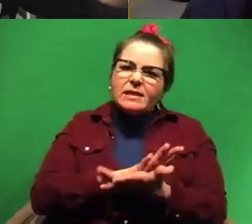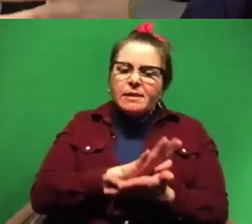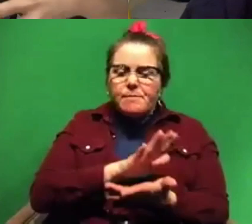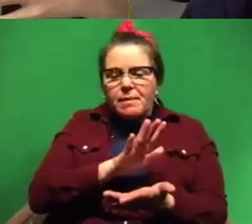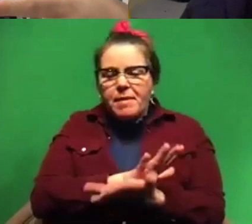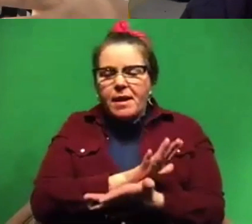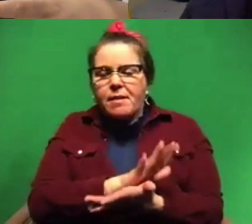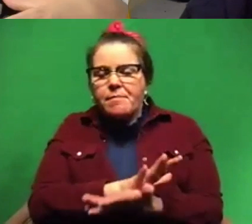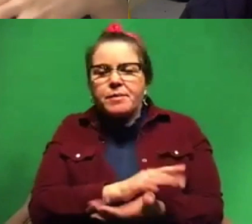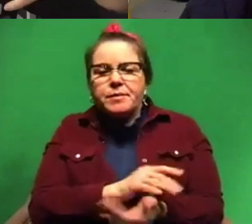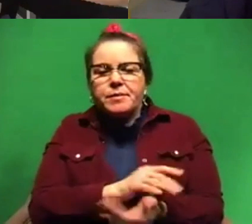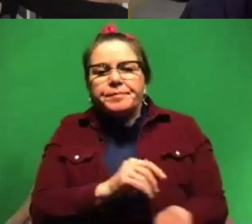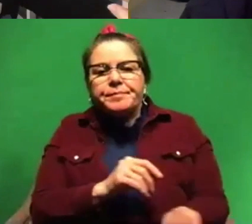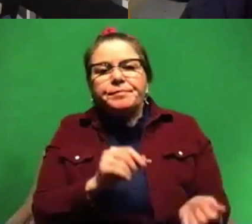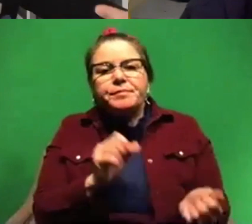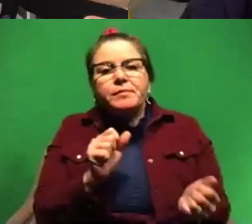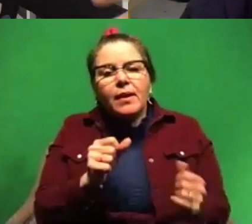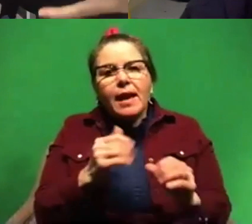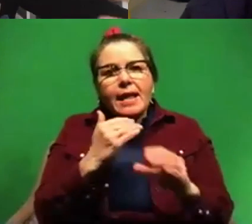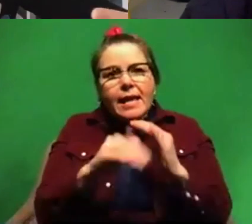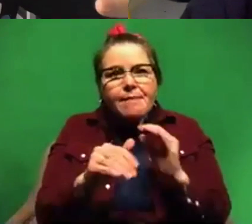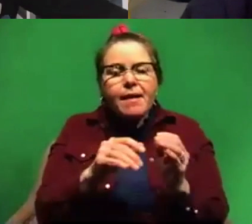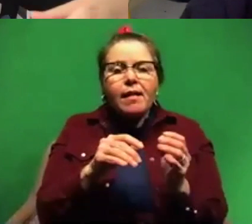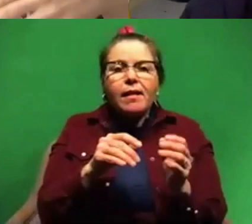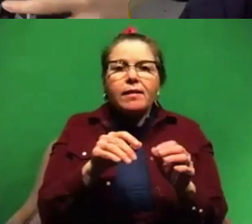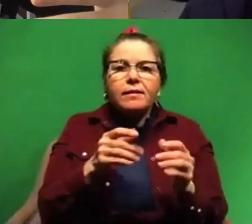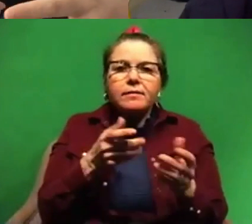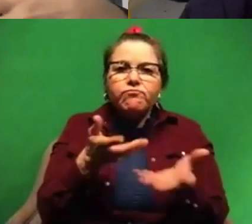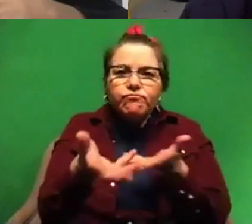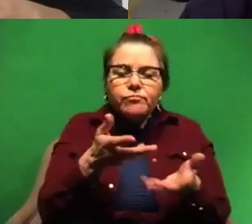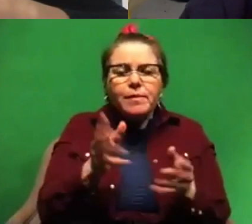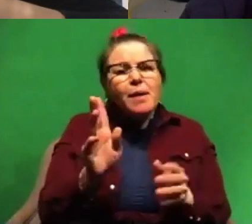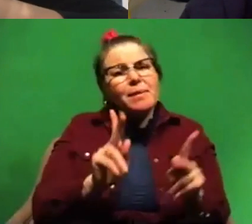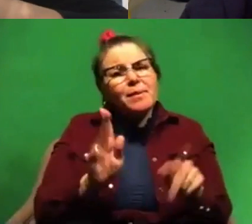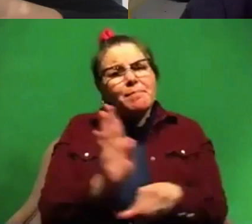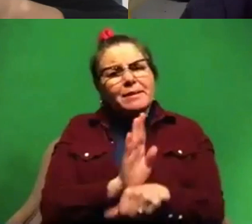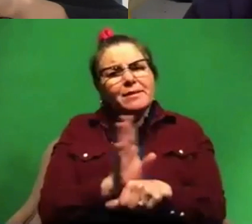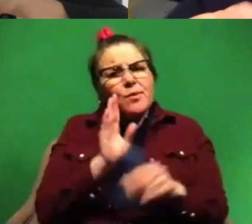you can email them, write them, and people are really busy. You know, professors are really busy. Sometimes they may not